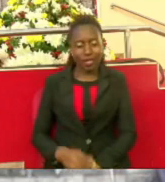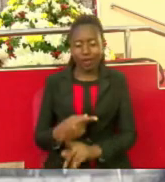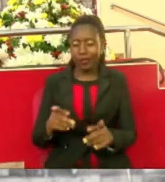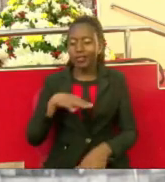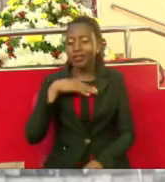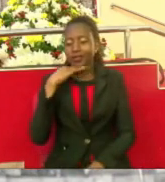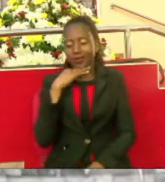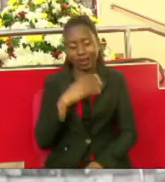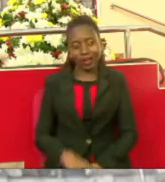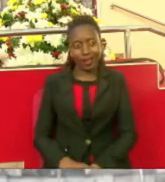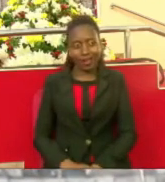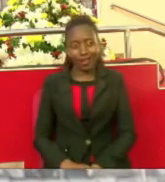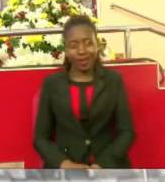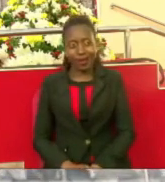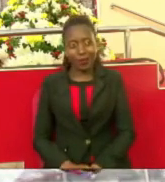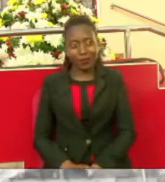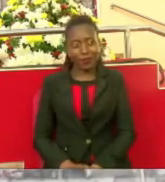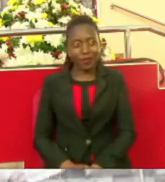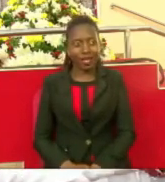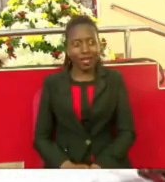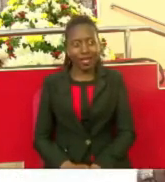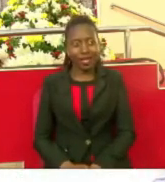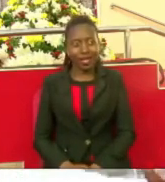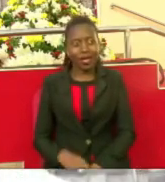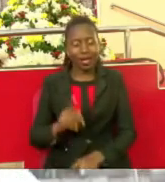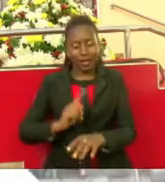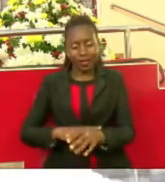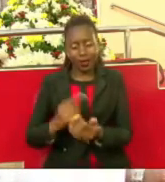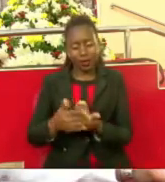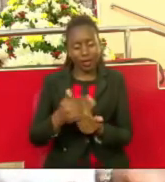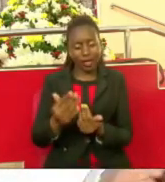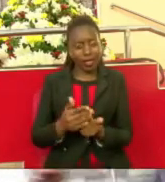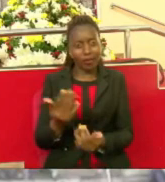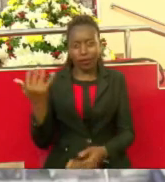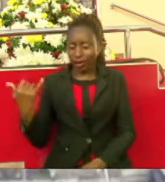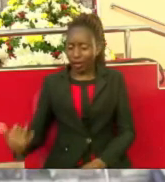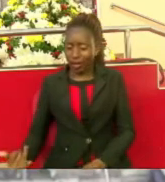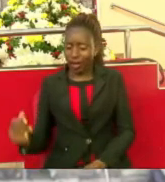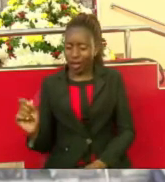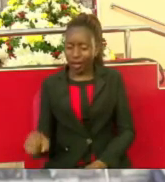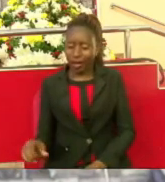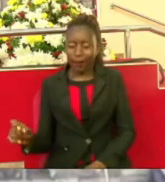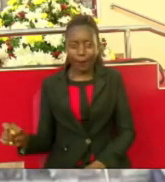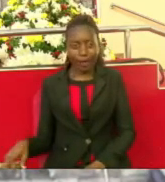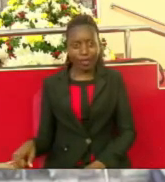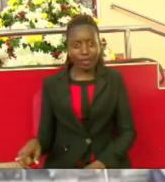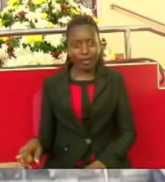fruits. But we know that when you are taking care of a young plant, you really must weed.